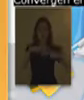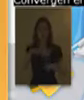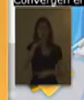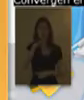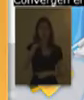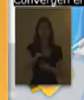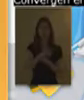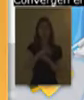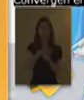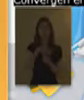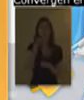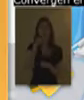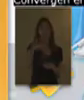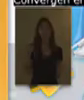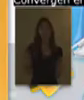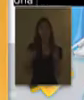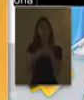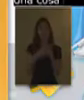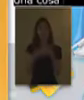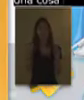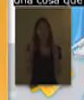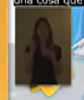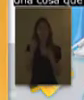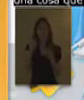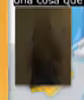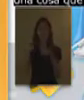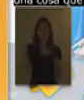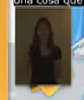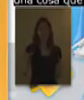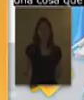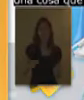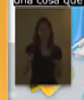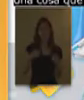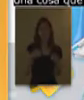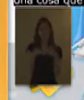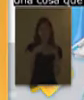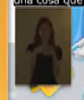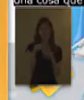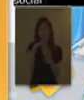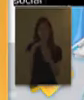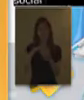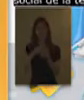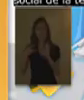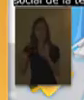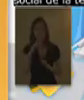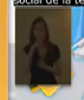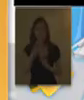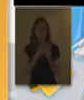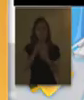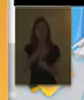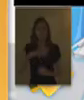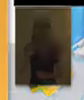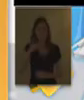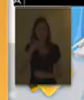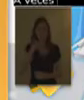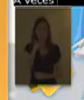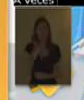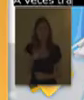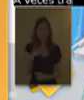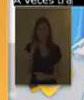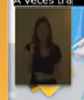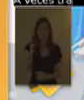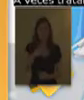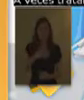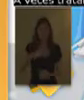it makes, well, we could talk about social inertia and technology. We try to give things a